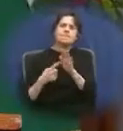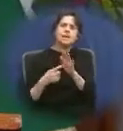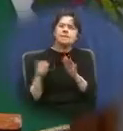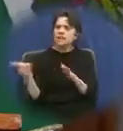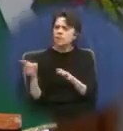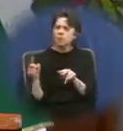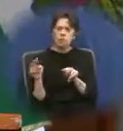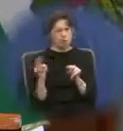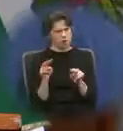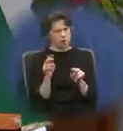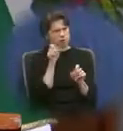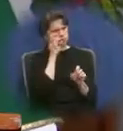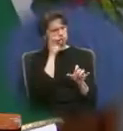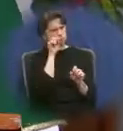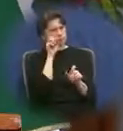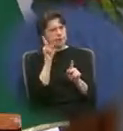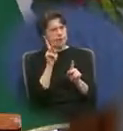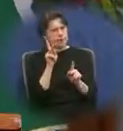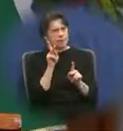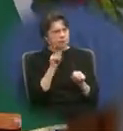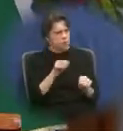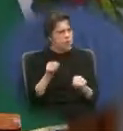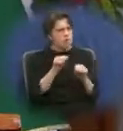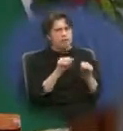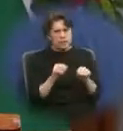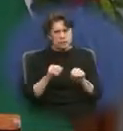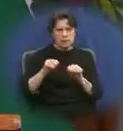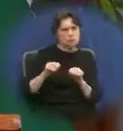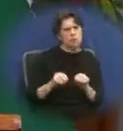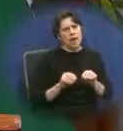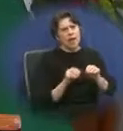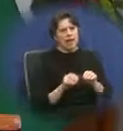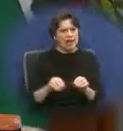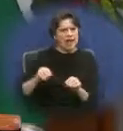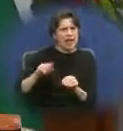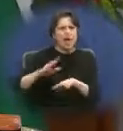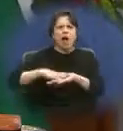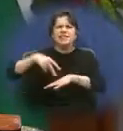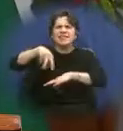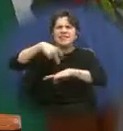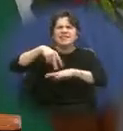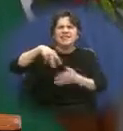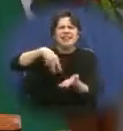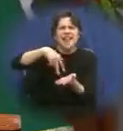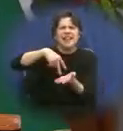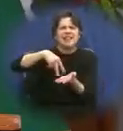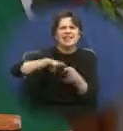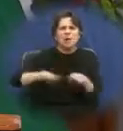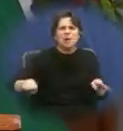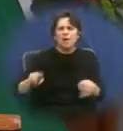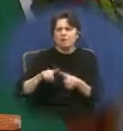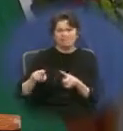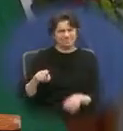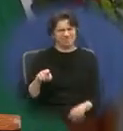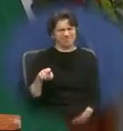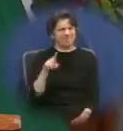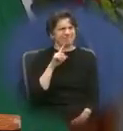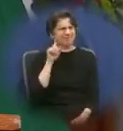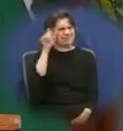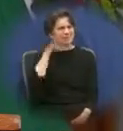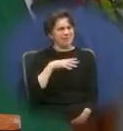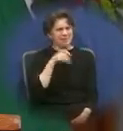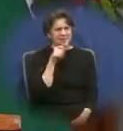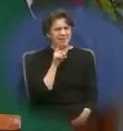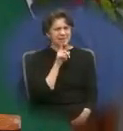in amazement of people moving and swaying around a dance floor, but it made little sense to what they were